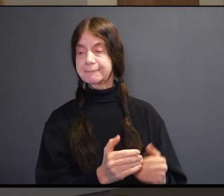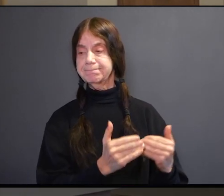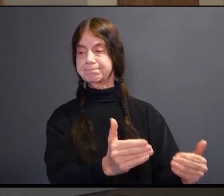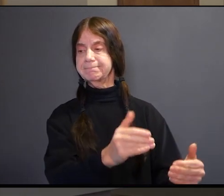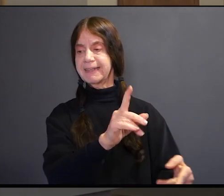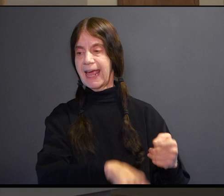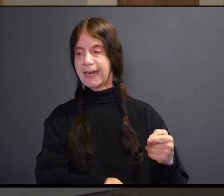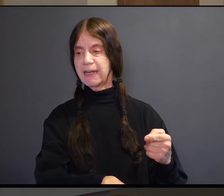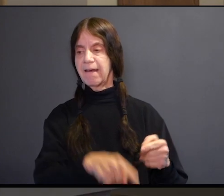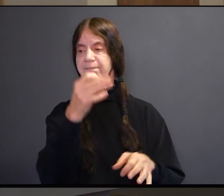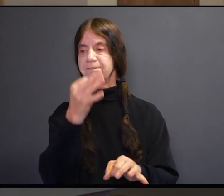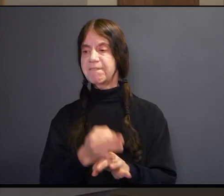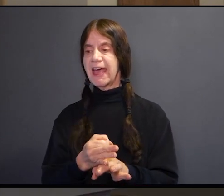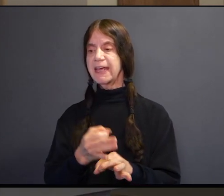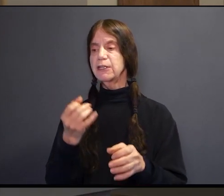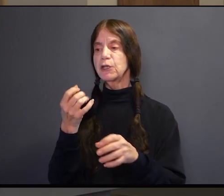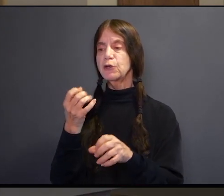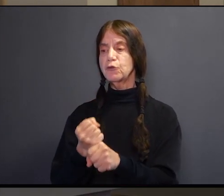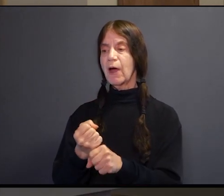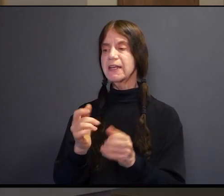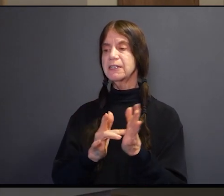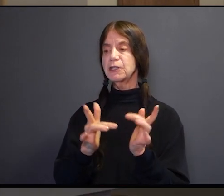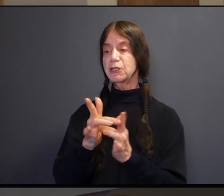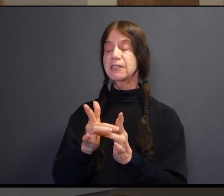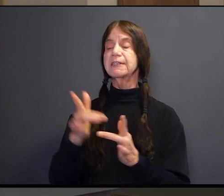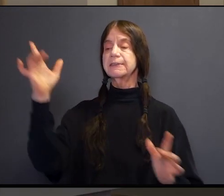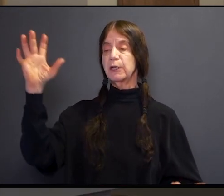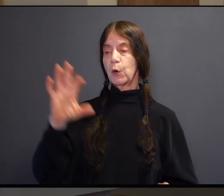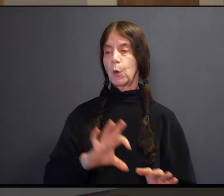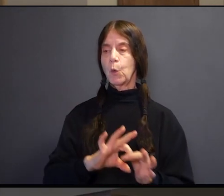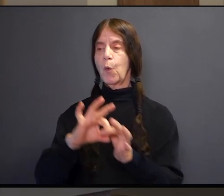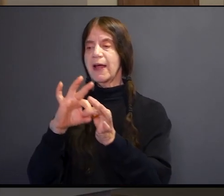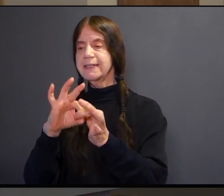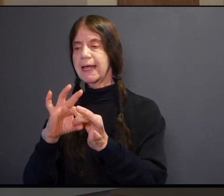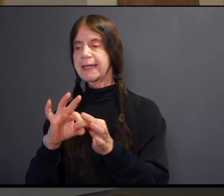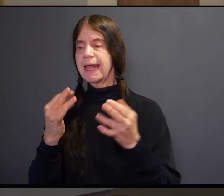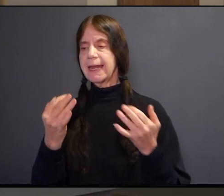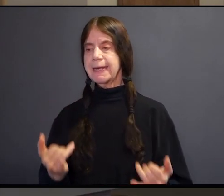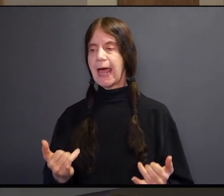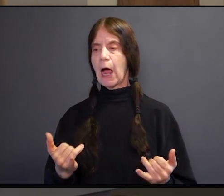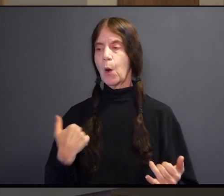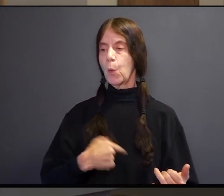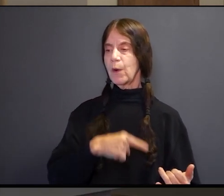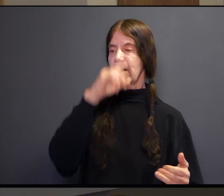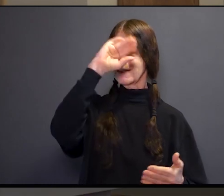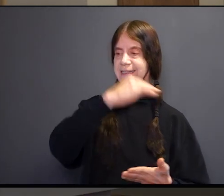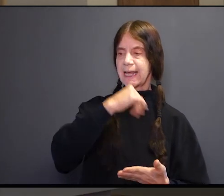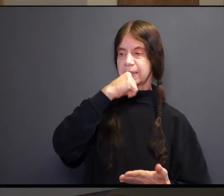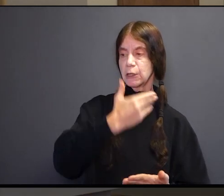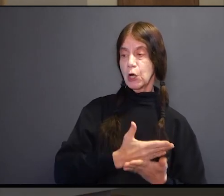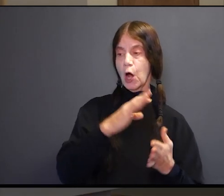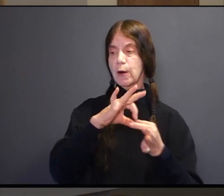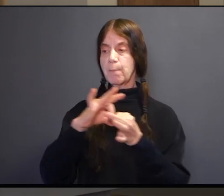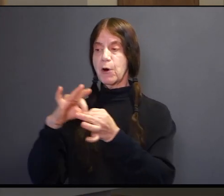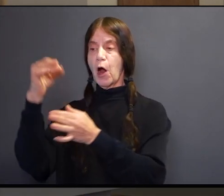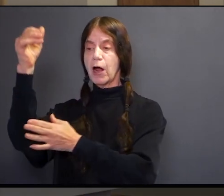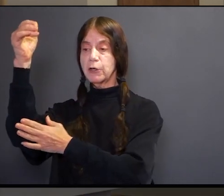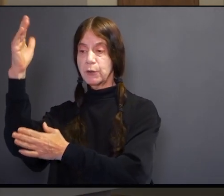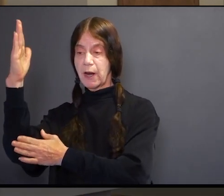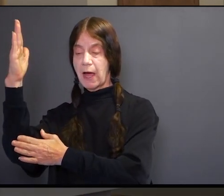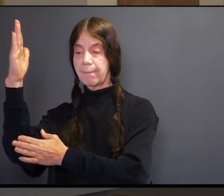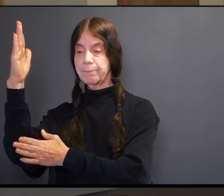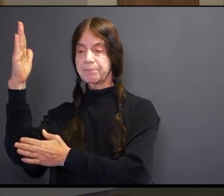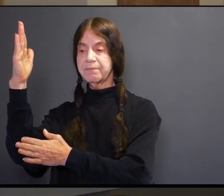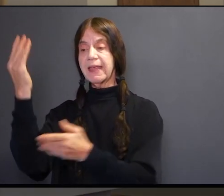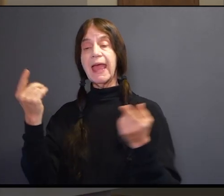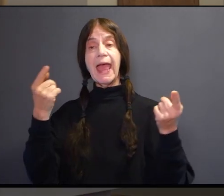by faith. But now that faith has come, we are no longer under a guardian, for in Christ Jesus